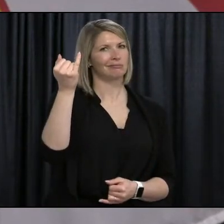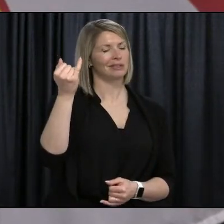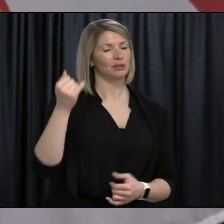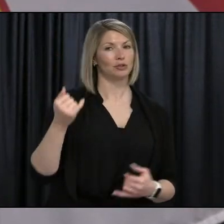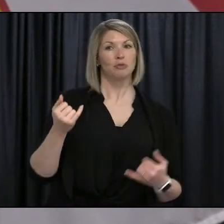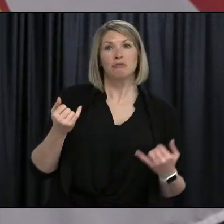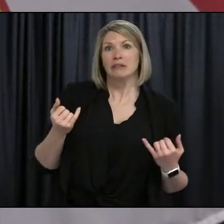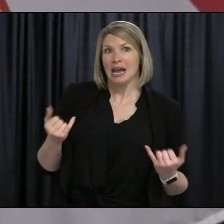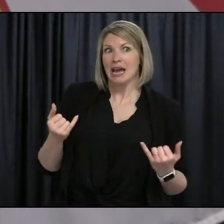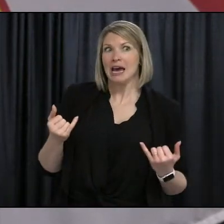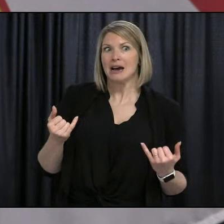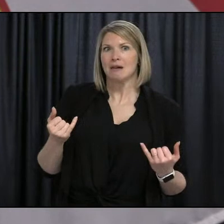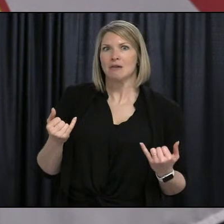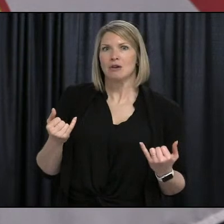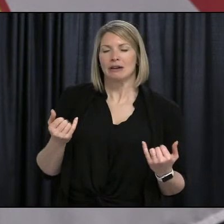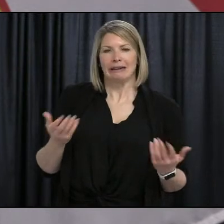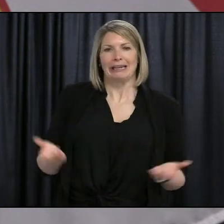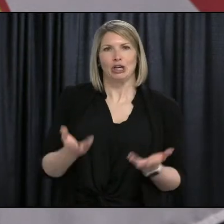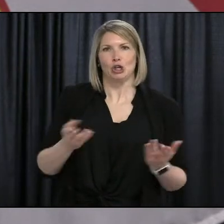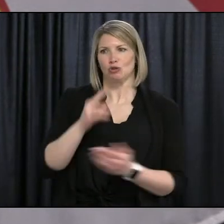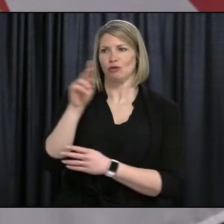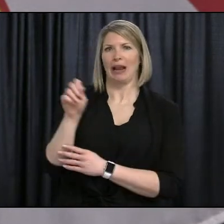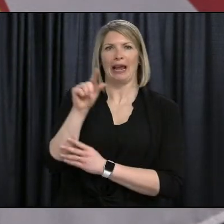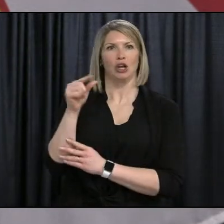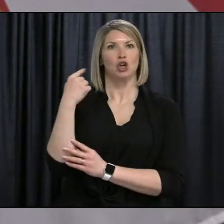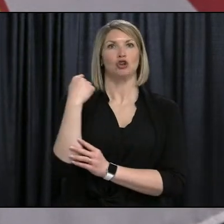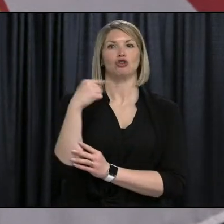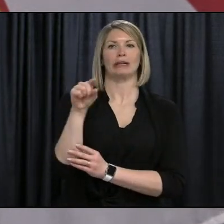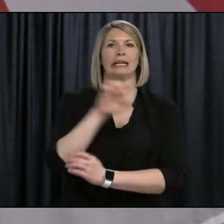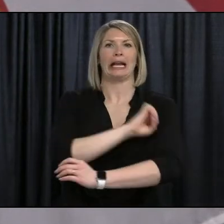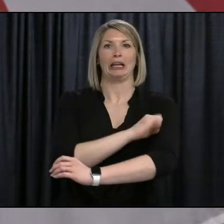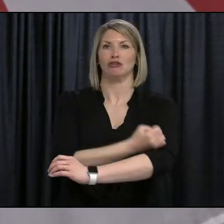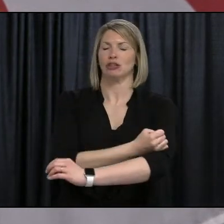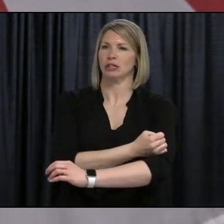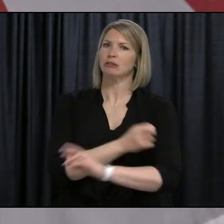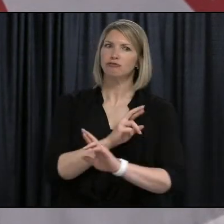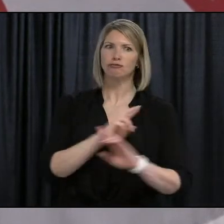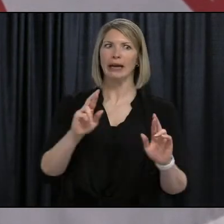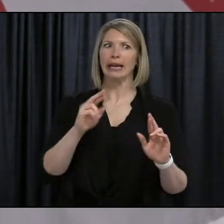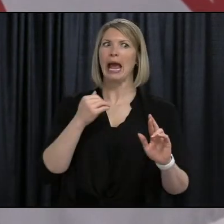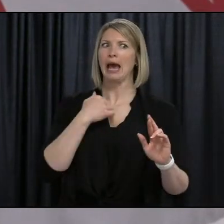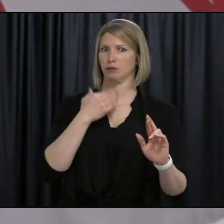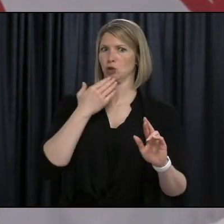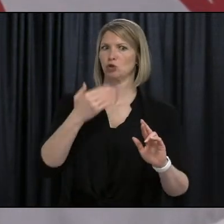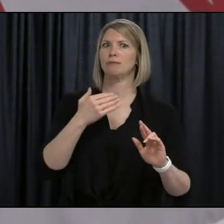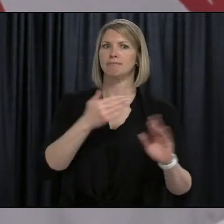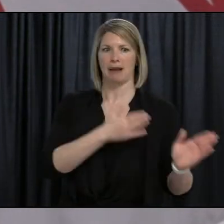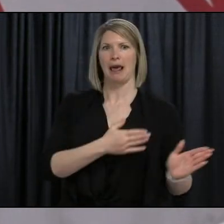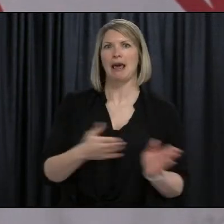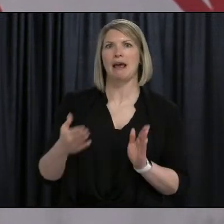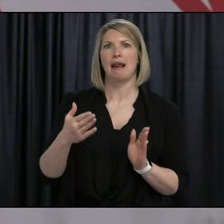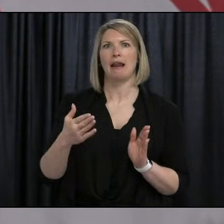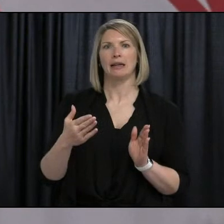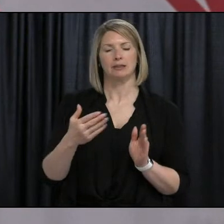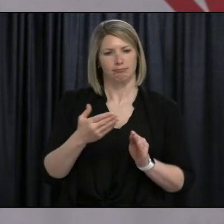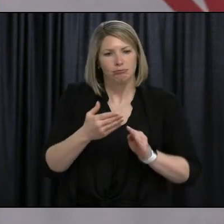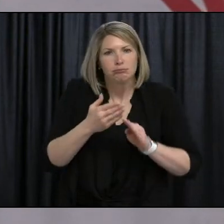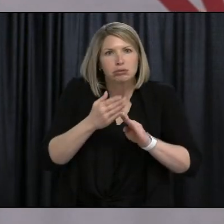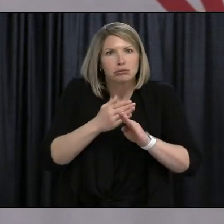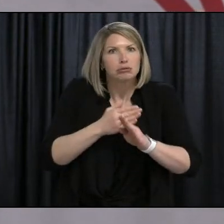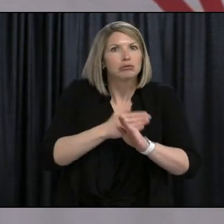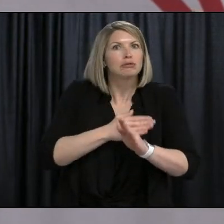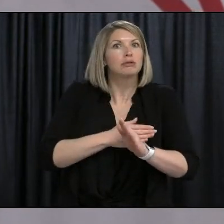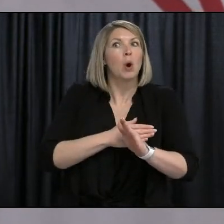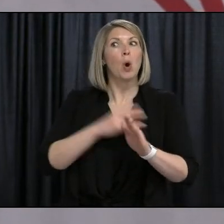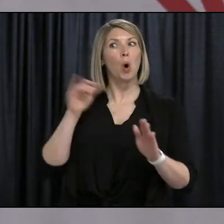well positioned as a source of green energy and a source of lower carbon footprint oil and gas for the rest of the